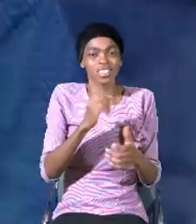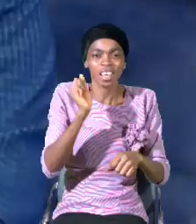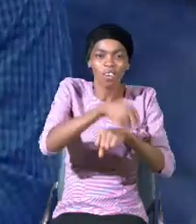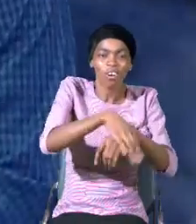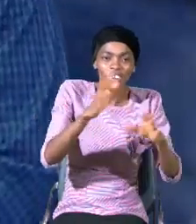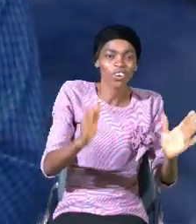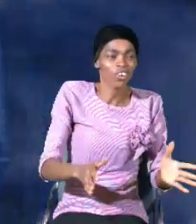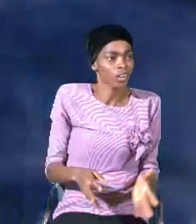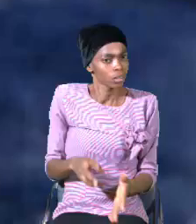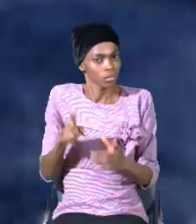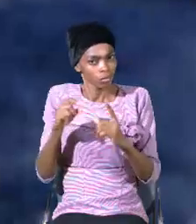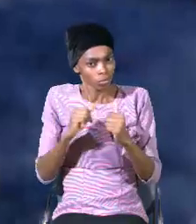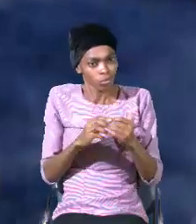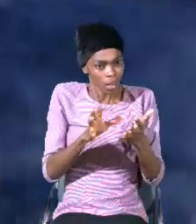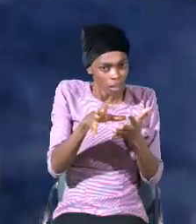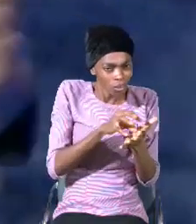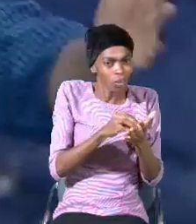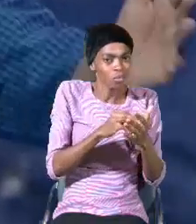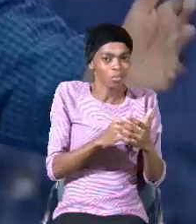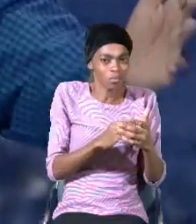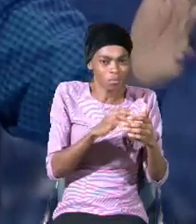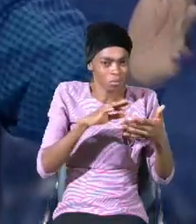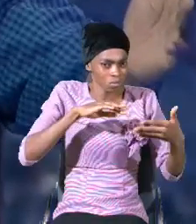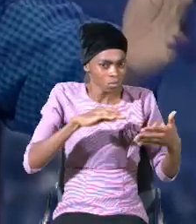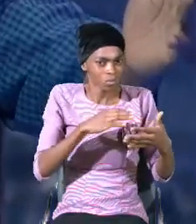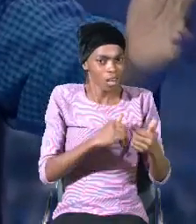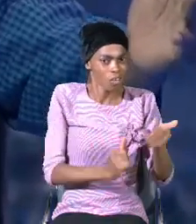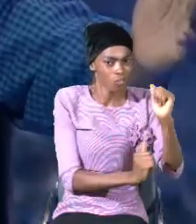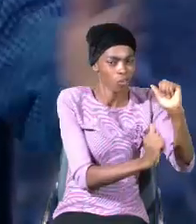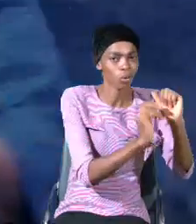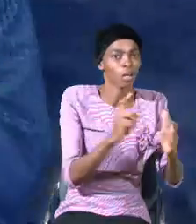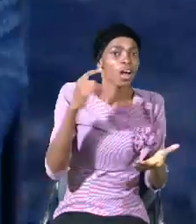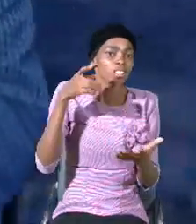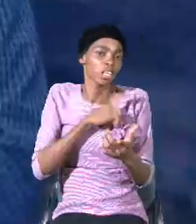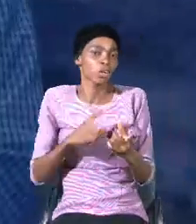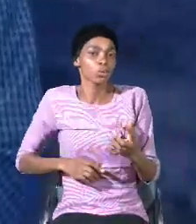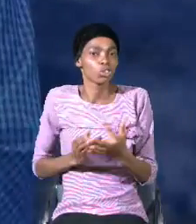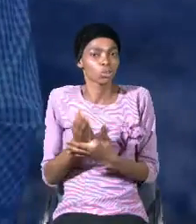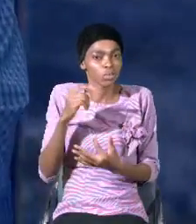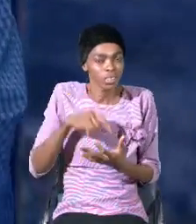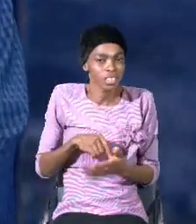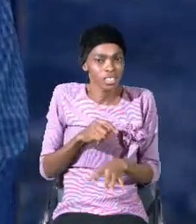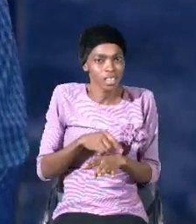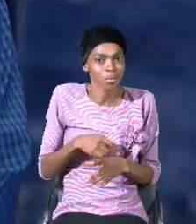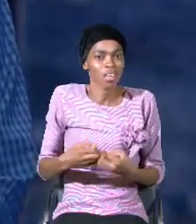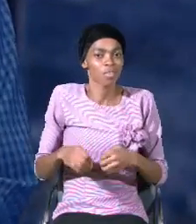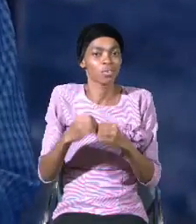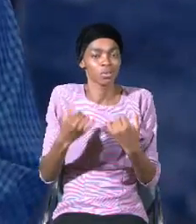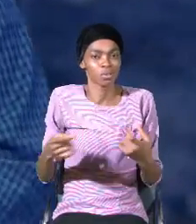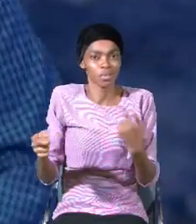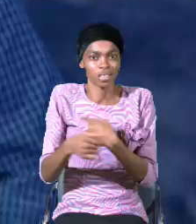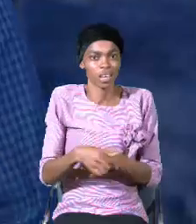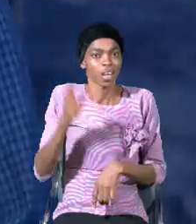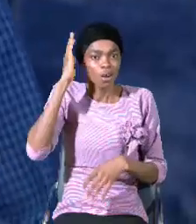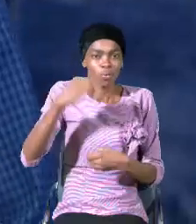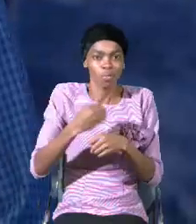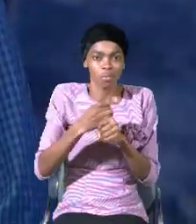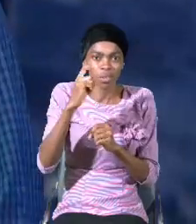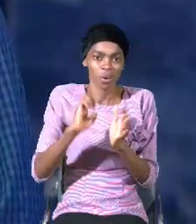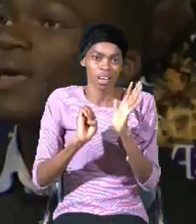after his life. And the Lord, through this period, and even today, will make you a model